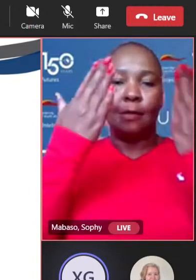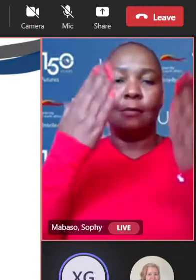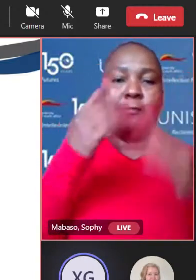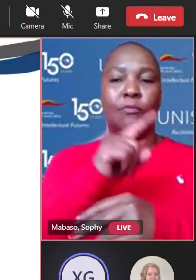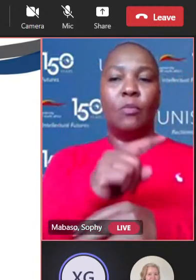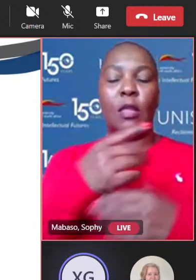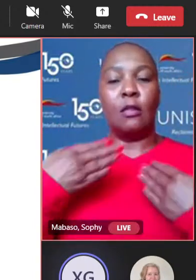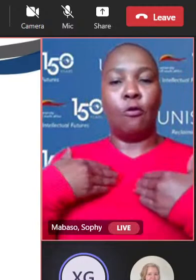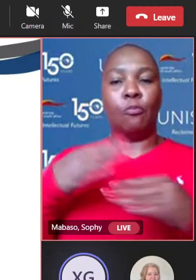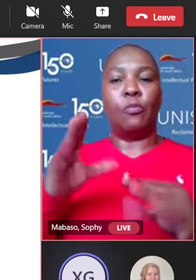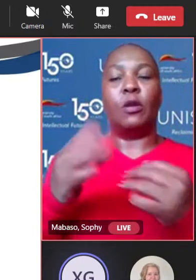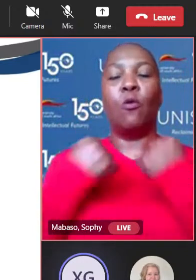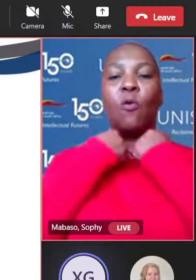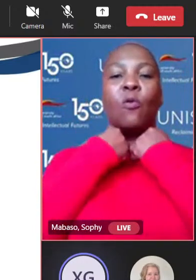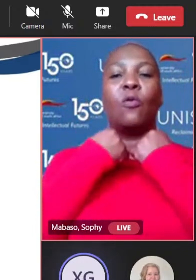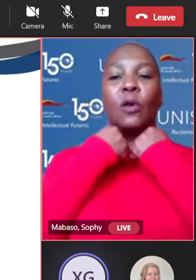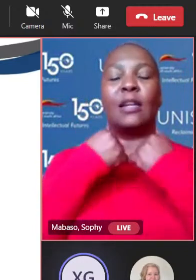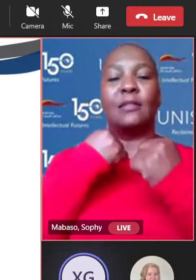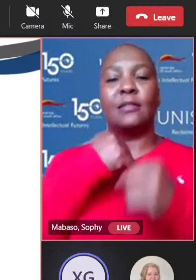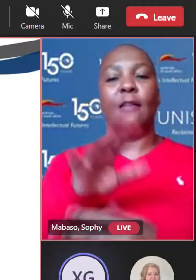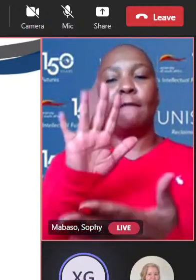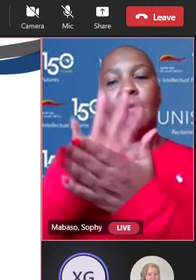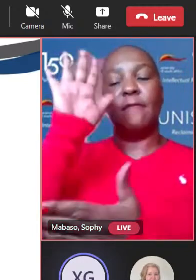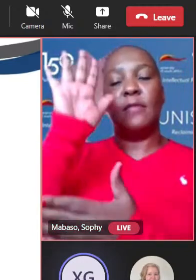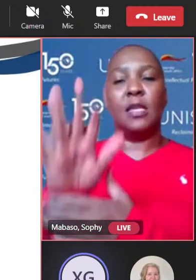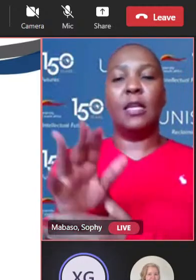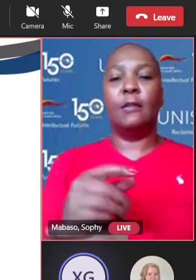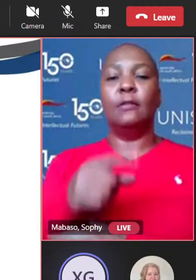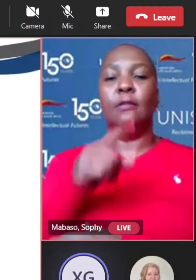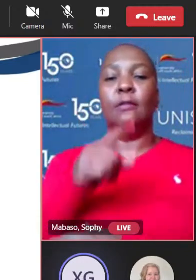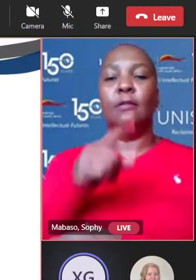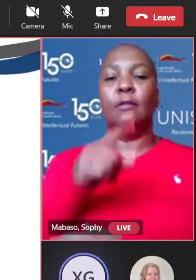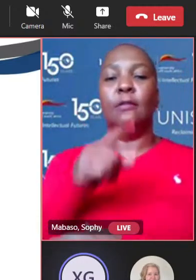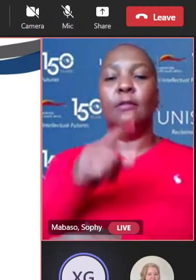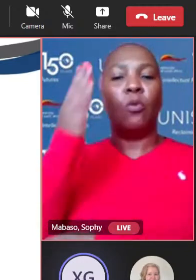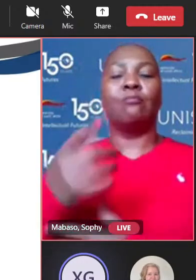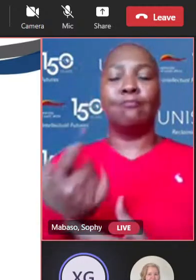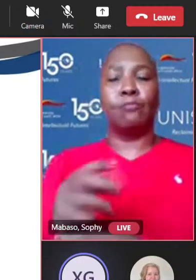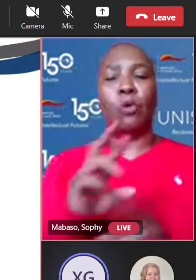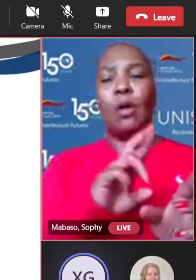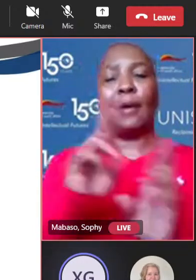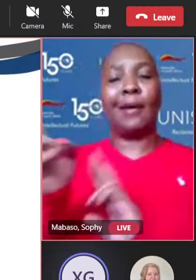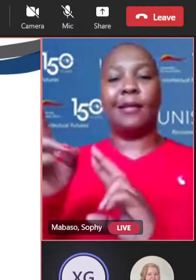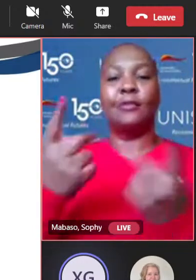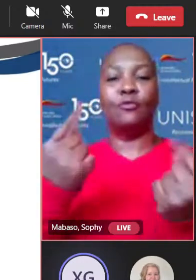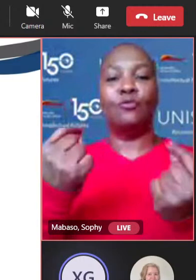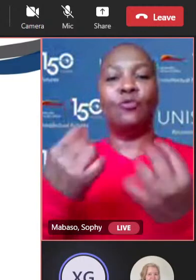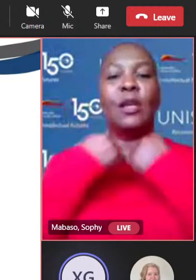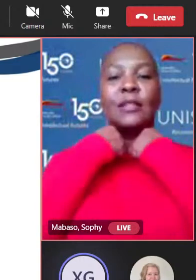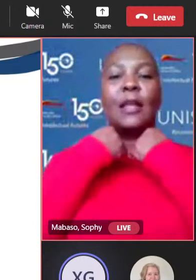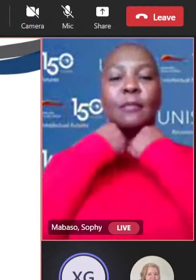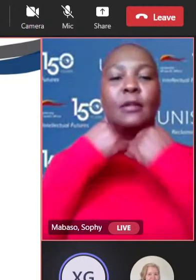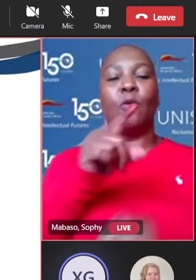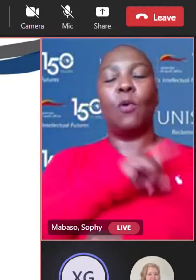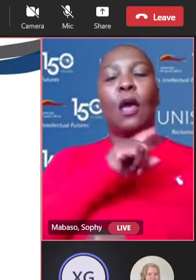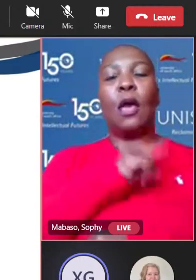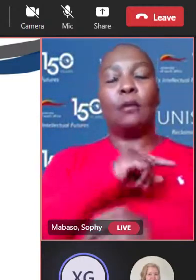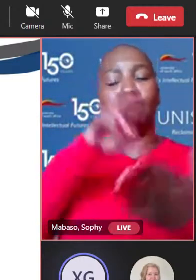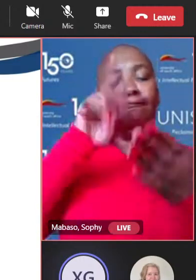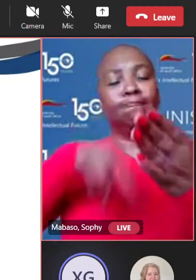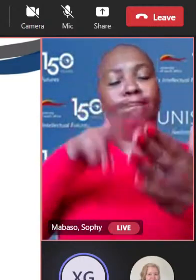in August the 15th, on the 15th of August, you know that you are ready to do the assignment because you've gone through the 4